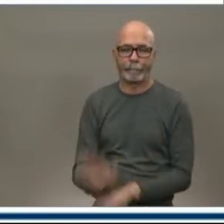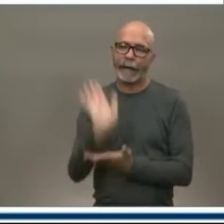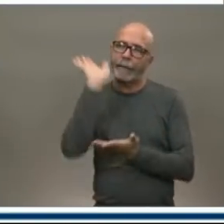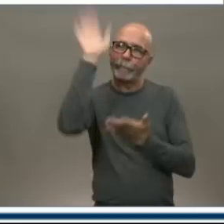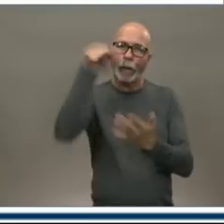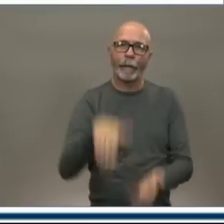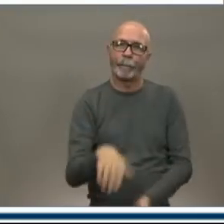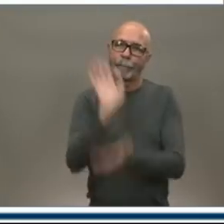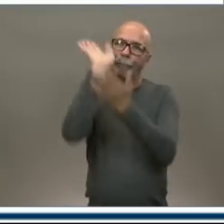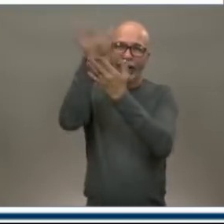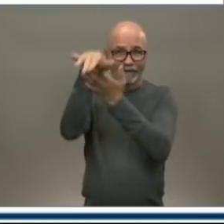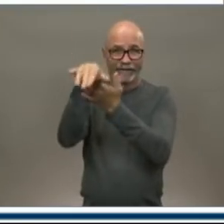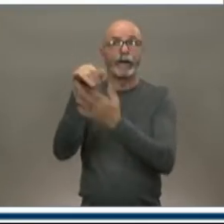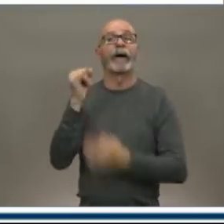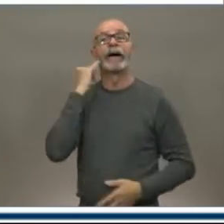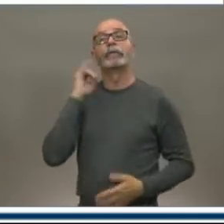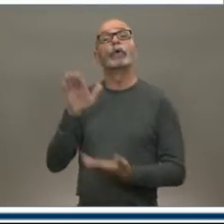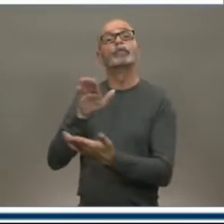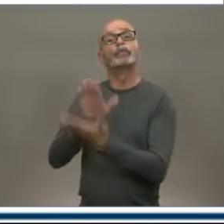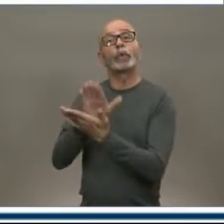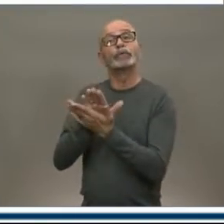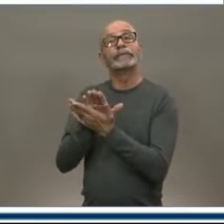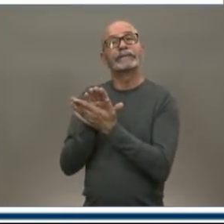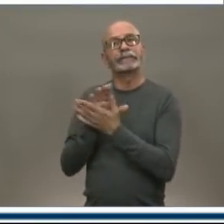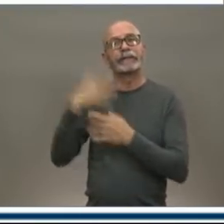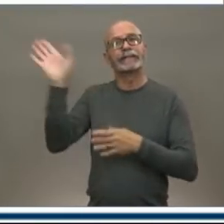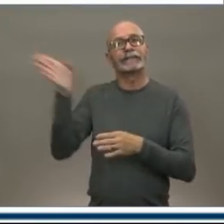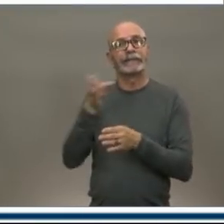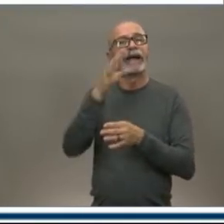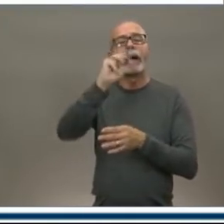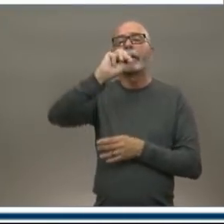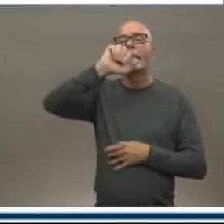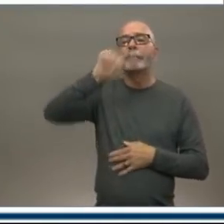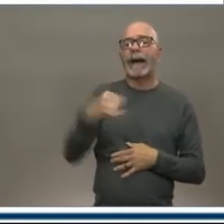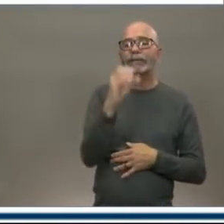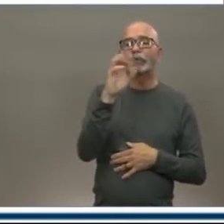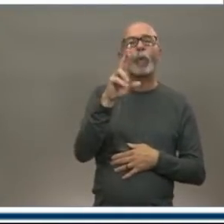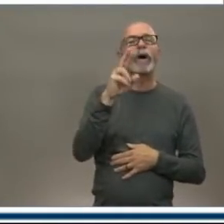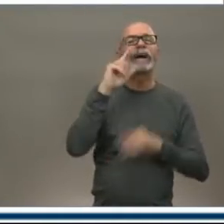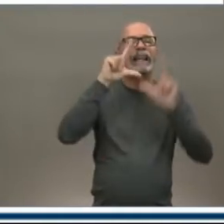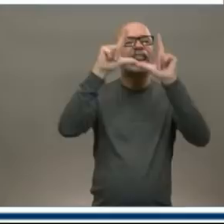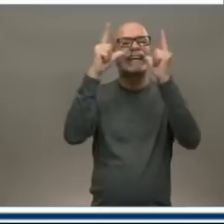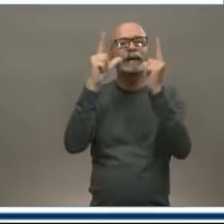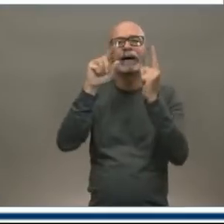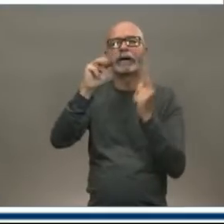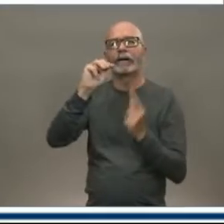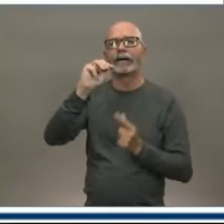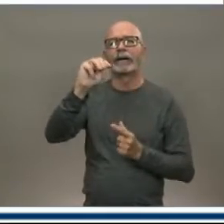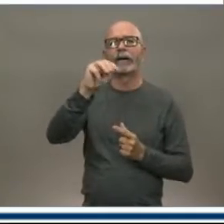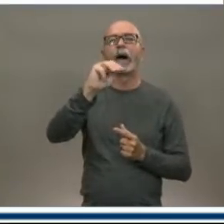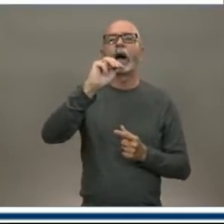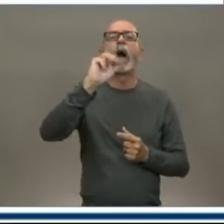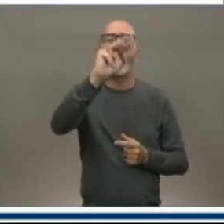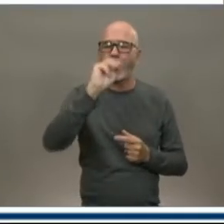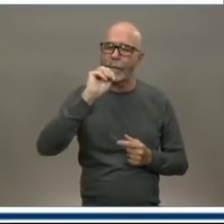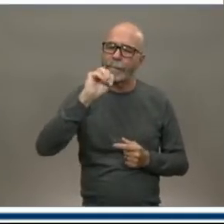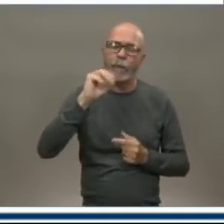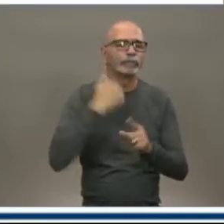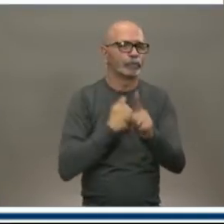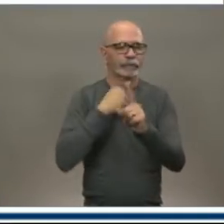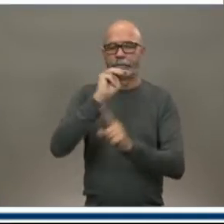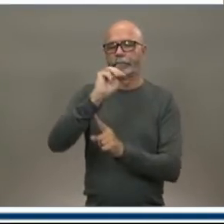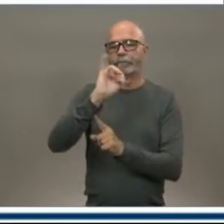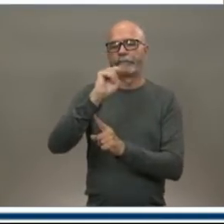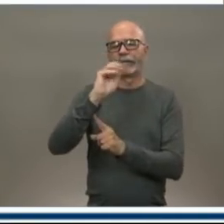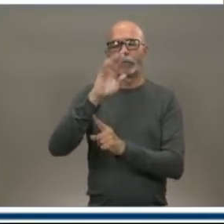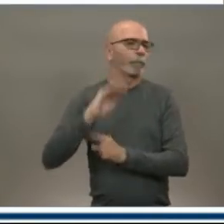the minor basketball league goes in after hours or on the weekend. Our schools are important opportunities, not just